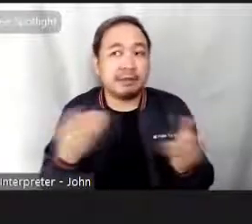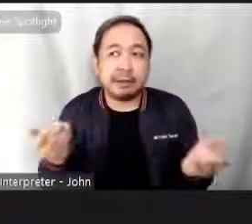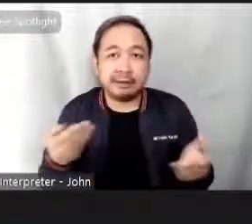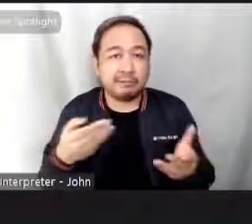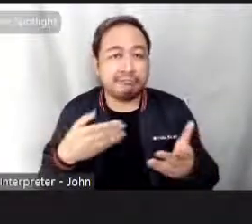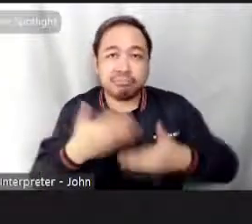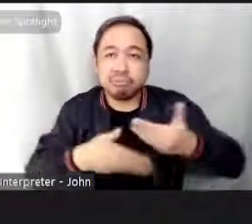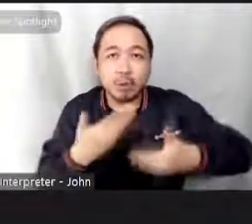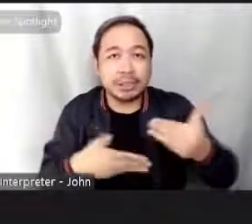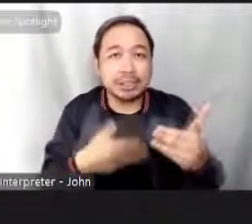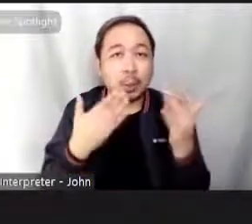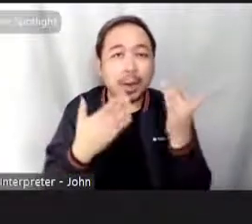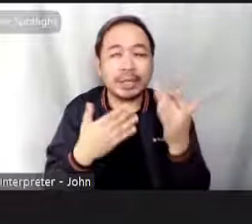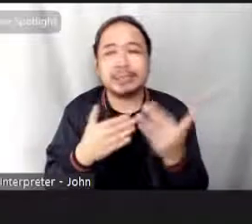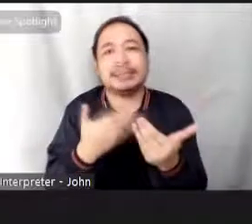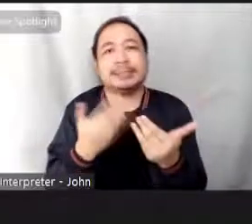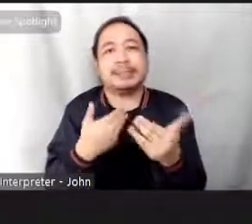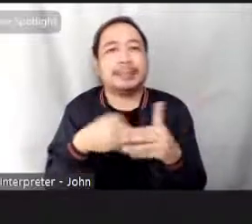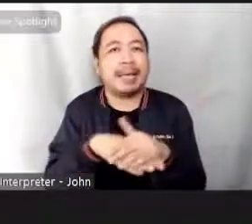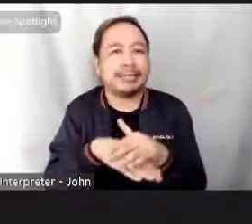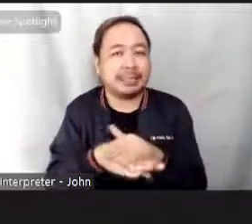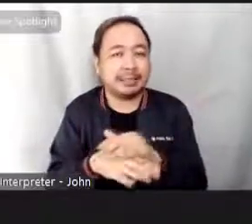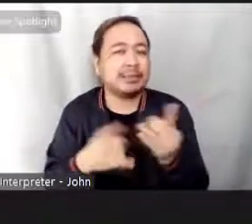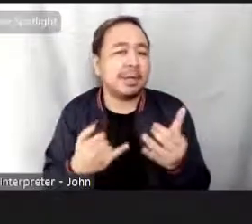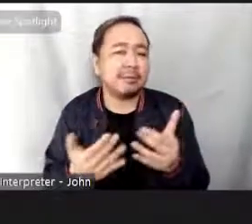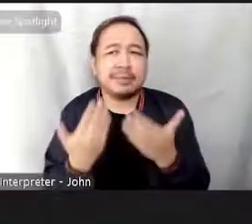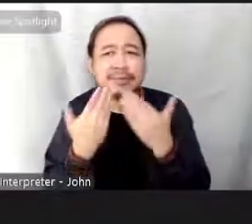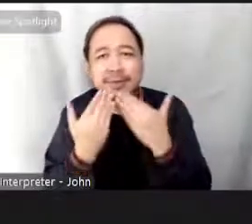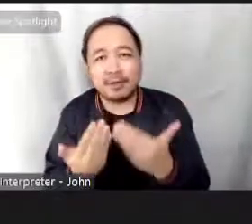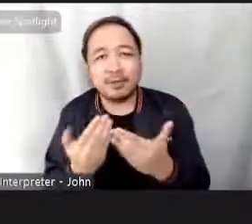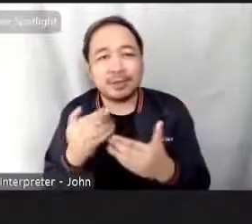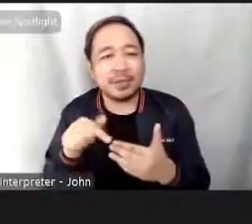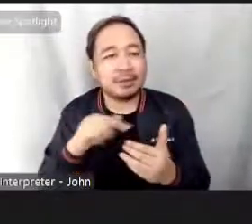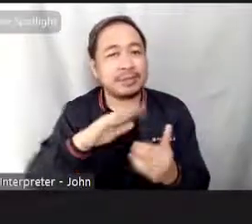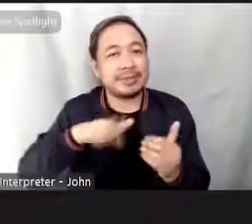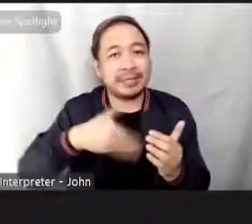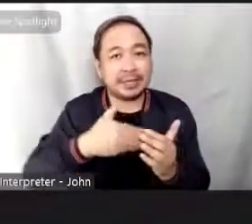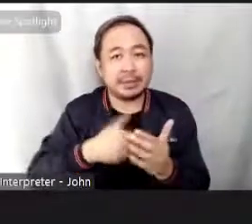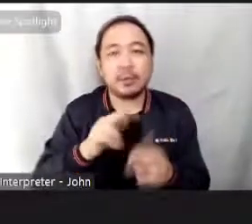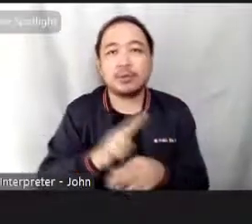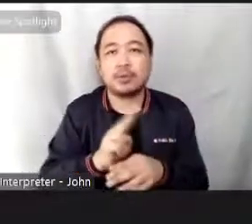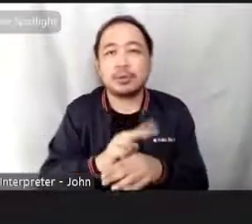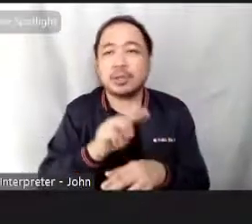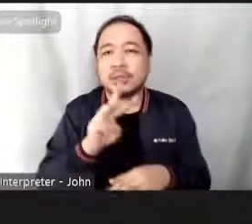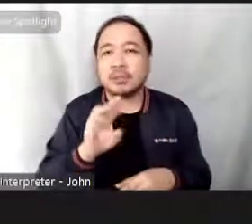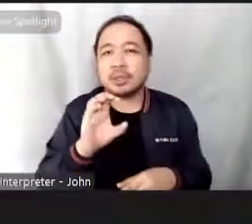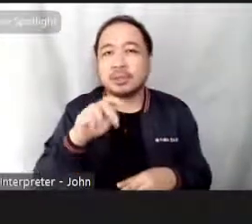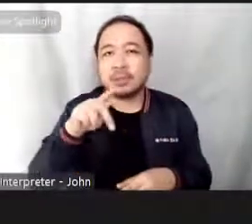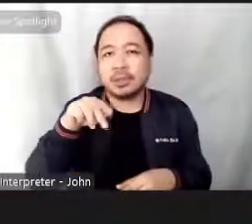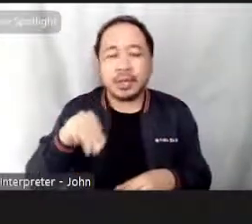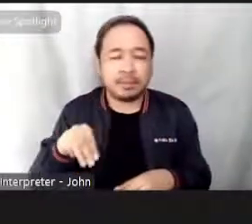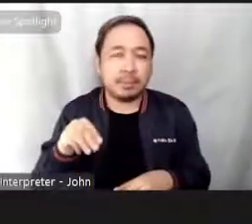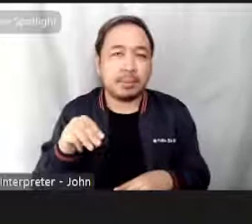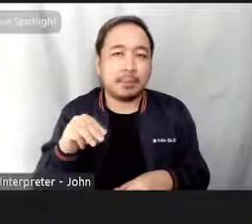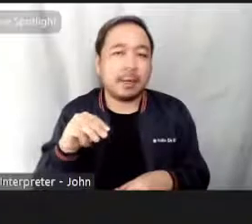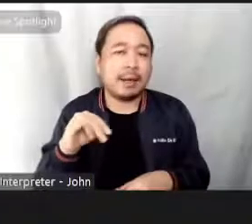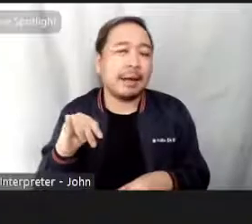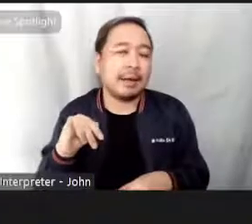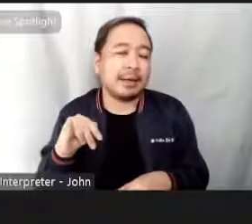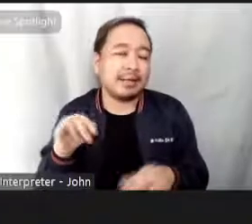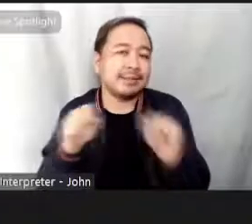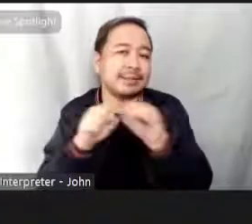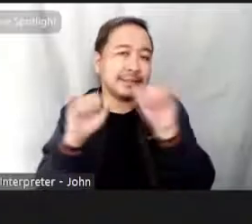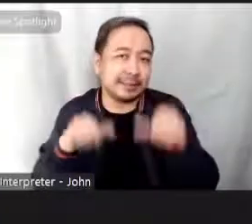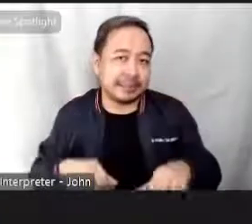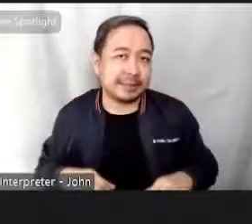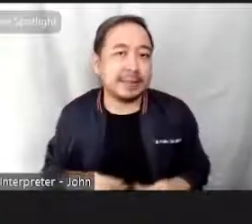accessibility. That is why we are grateful that our center is now using the WCPMI system.